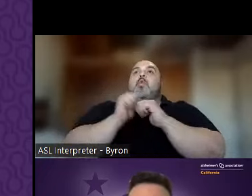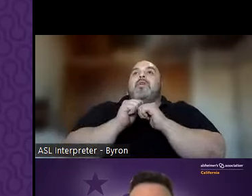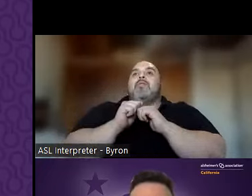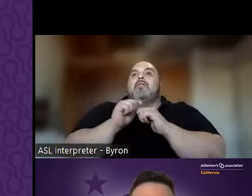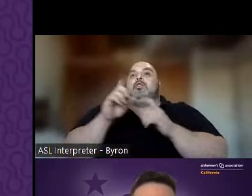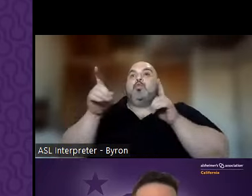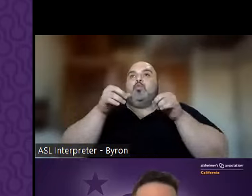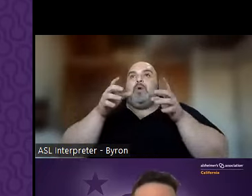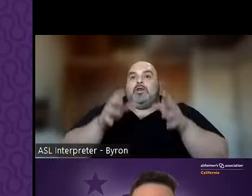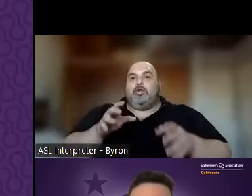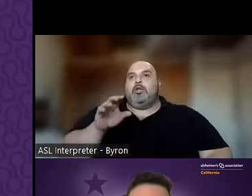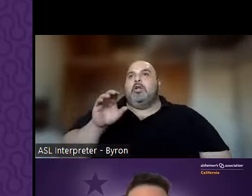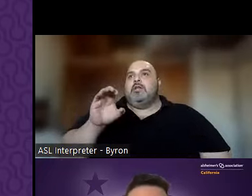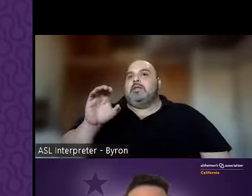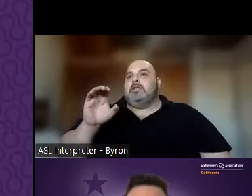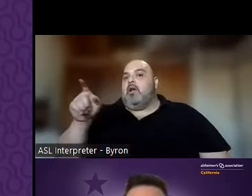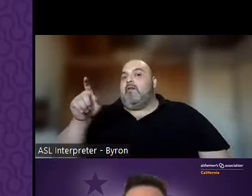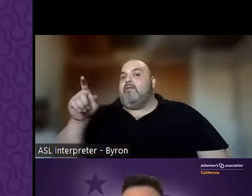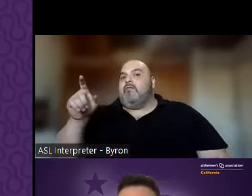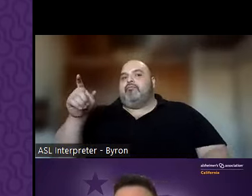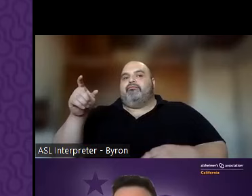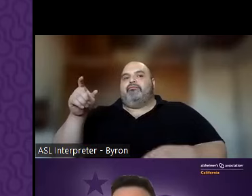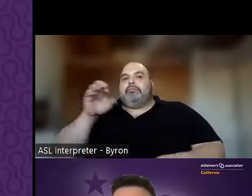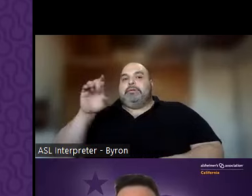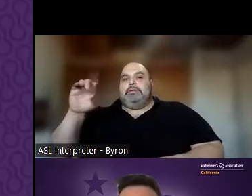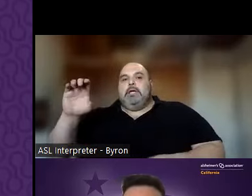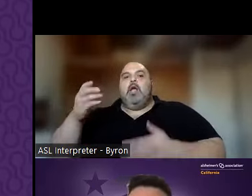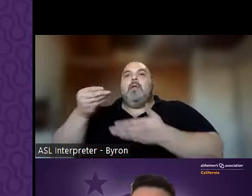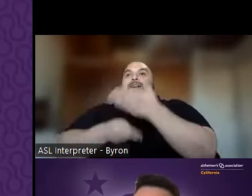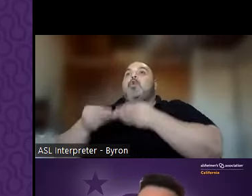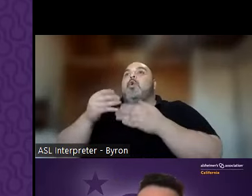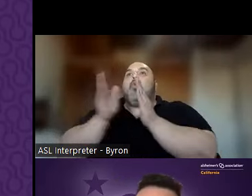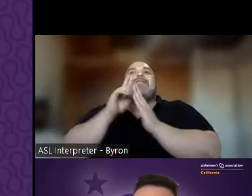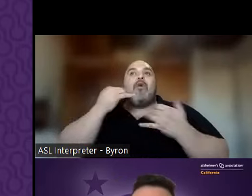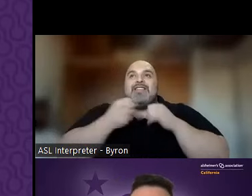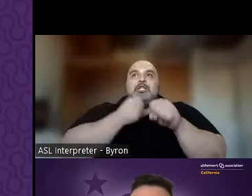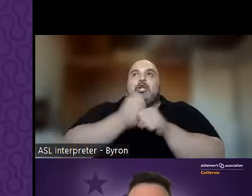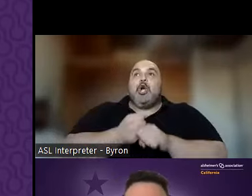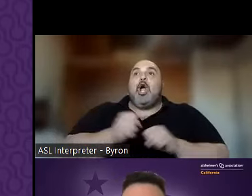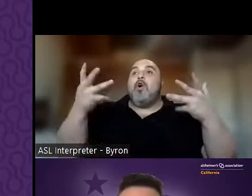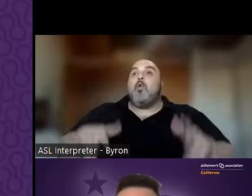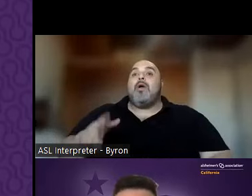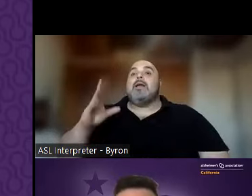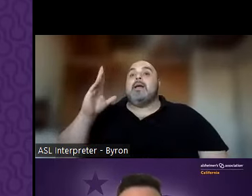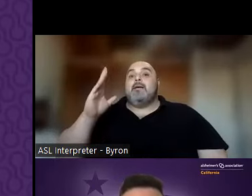to come up with a budget request for this upcoming year. As I've already mentioned, the state has a pretty